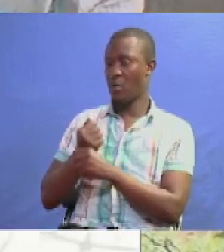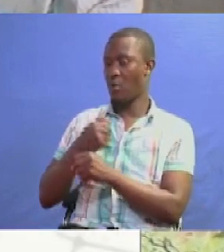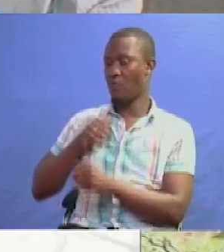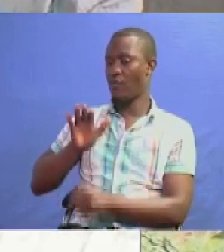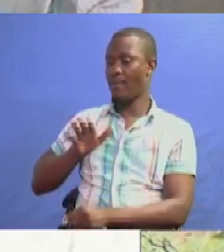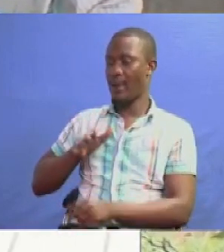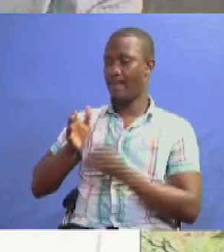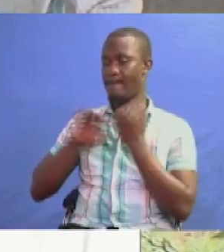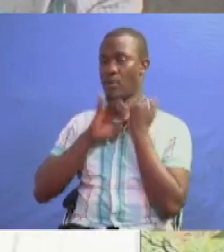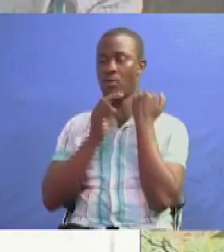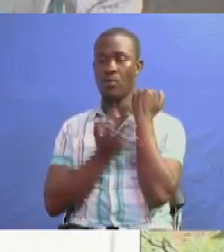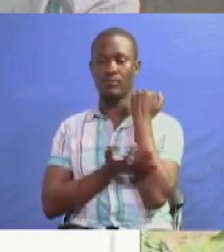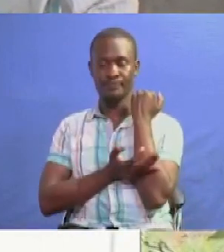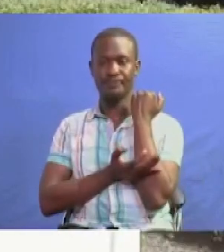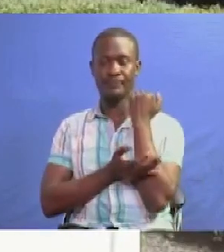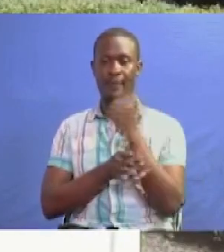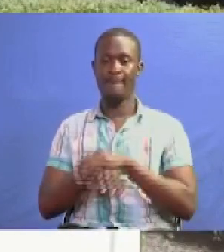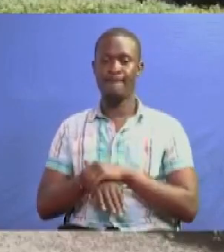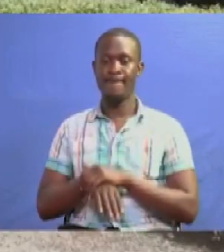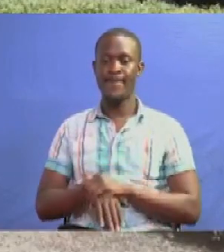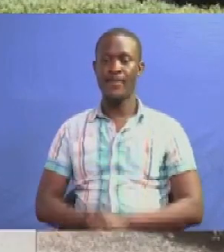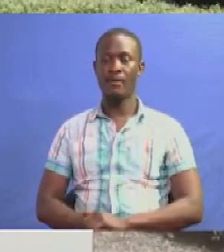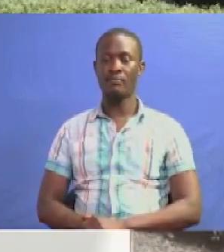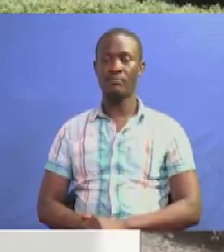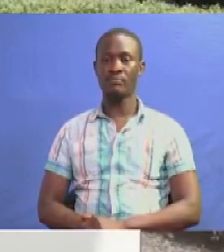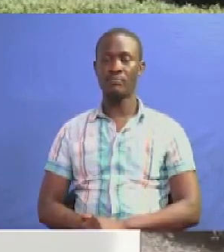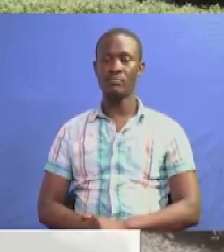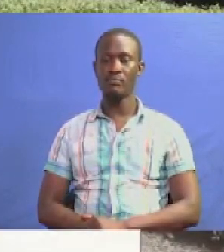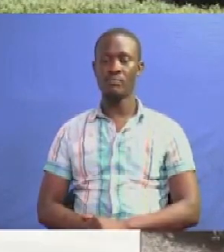and reducing infant mortality in the area. Brenda Nekesa reporting for KUTV.